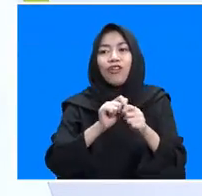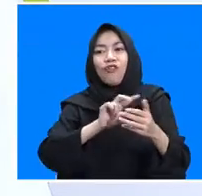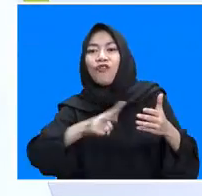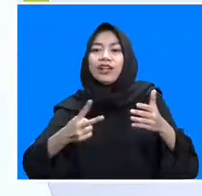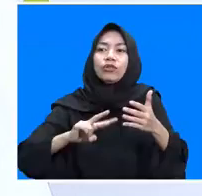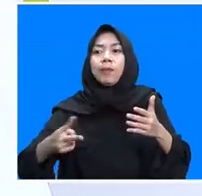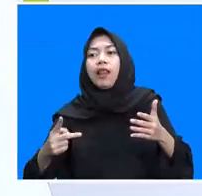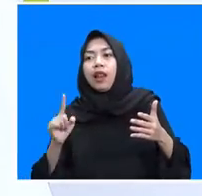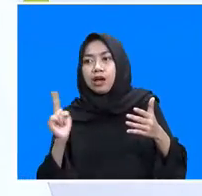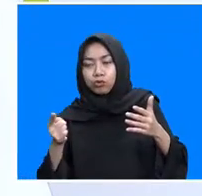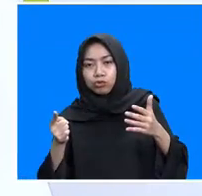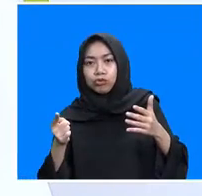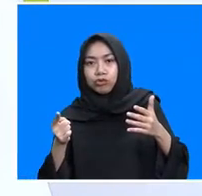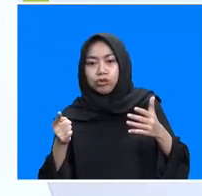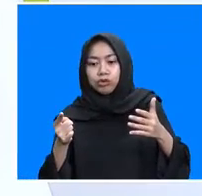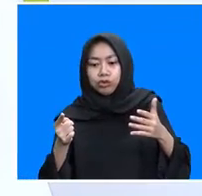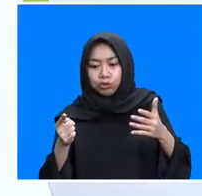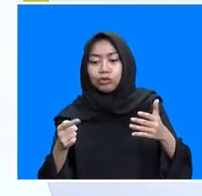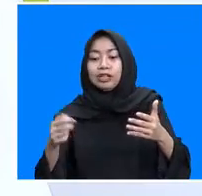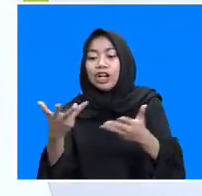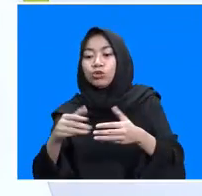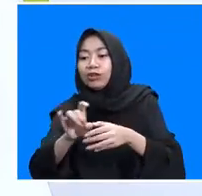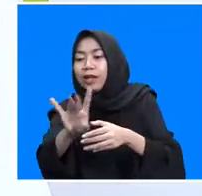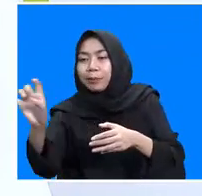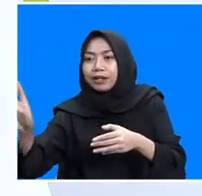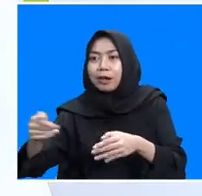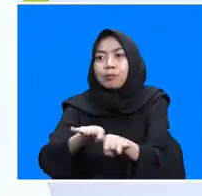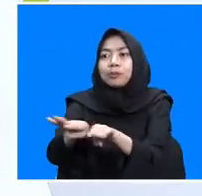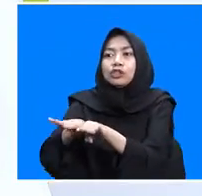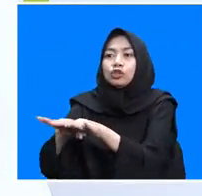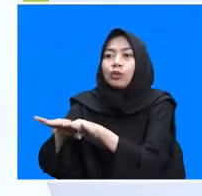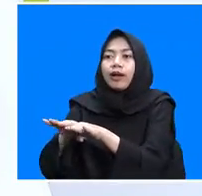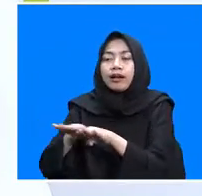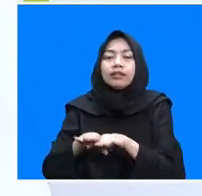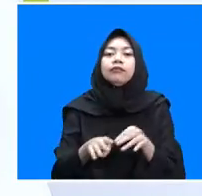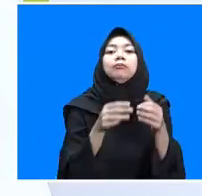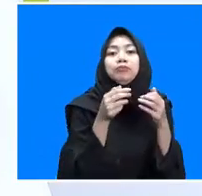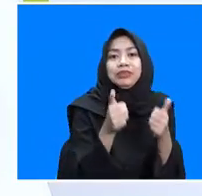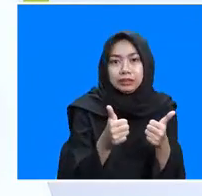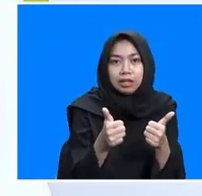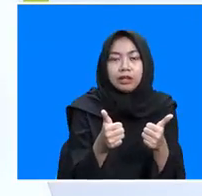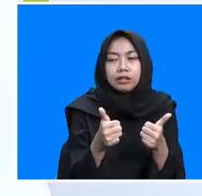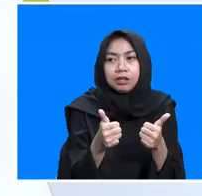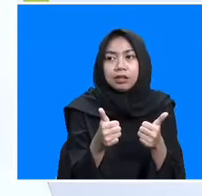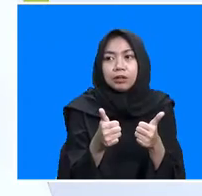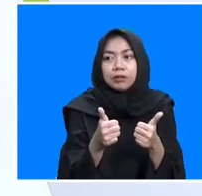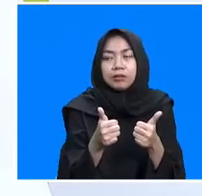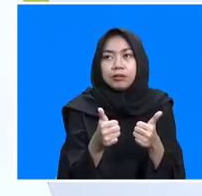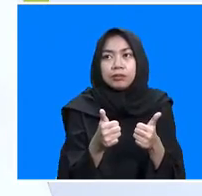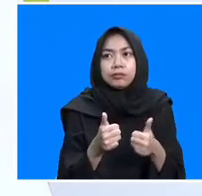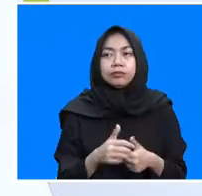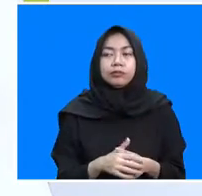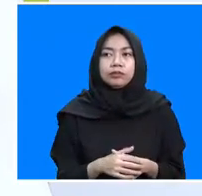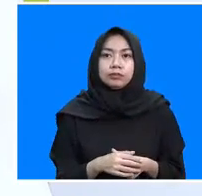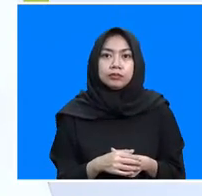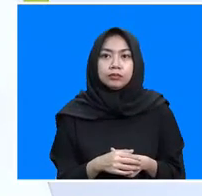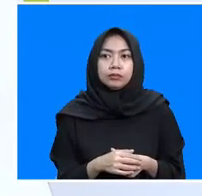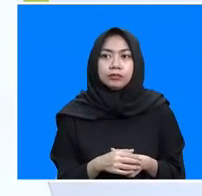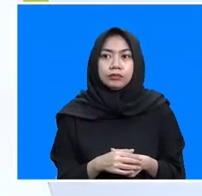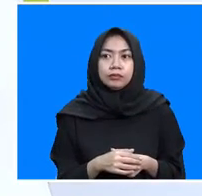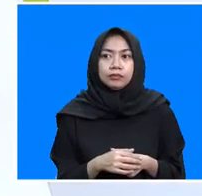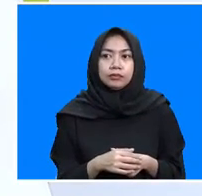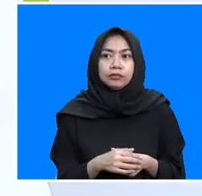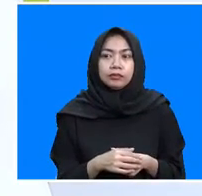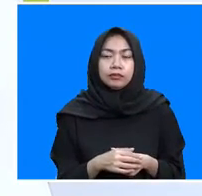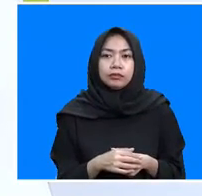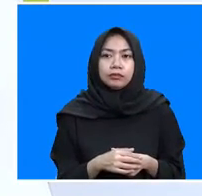that is driven by a very strong system in terms of how they're prepared to go into the classroom. So I can probably